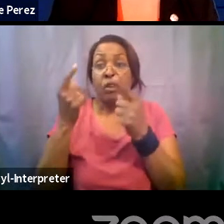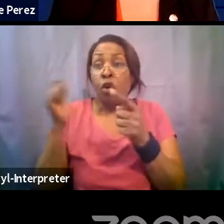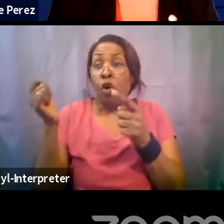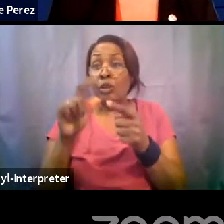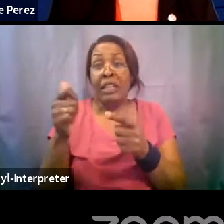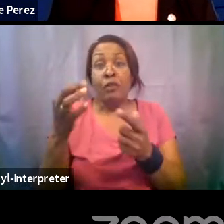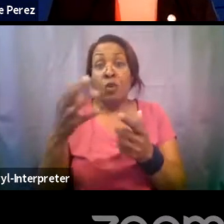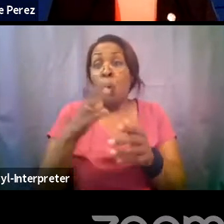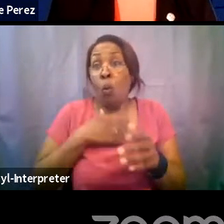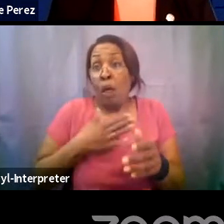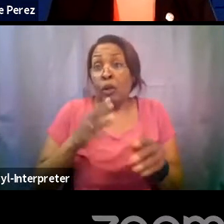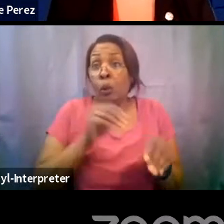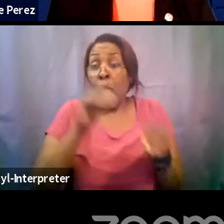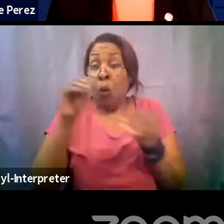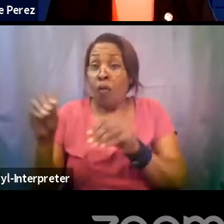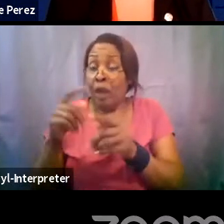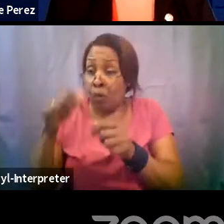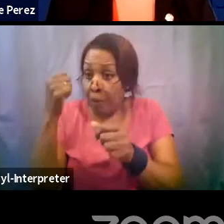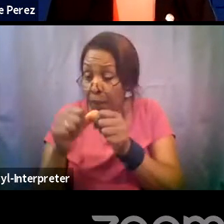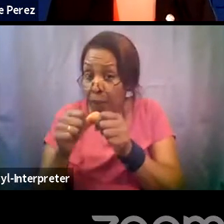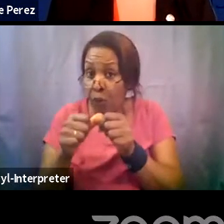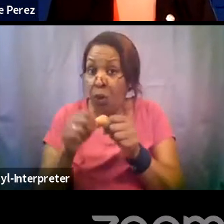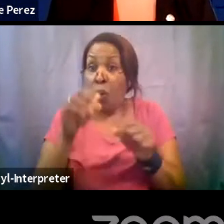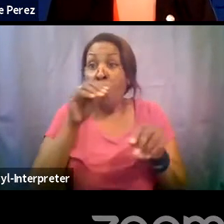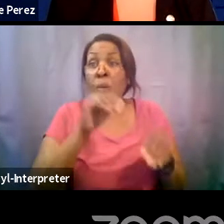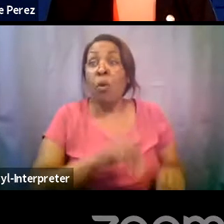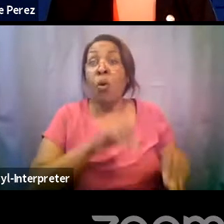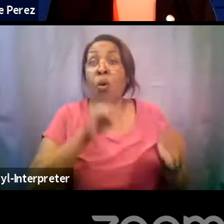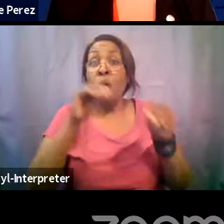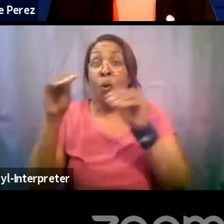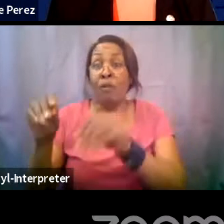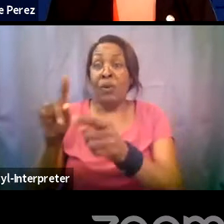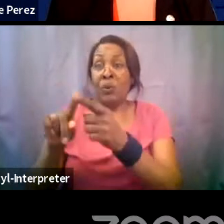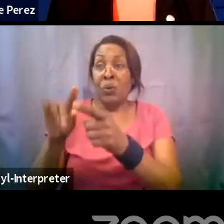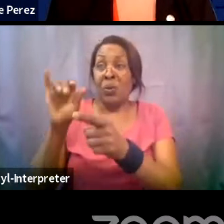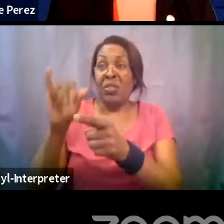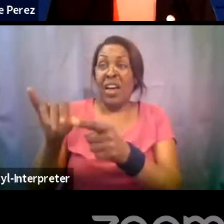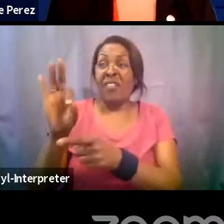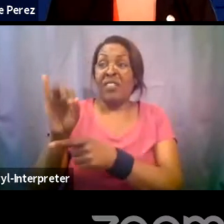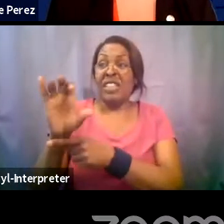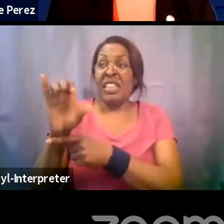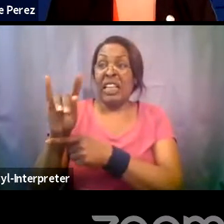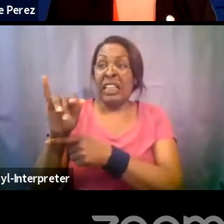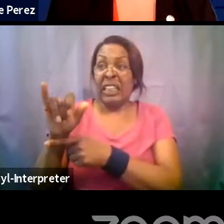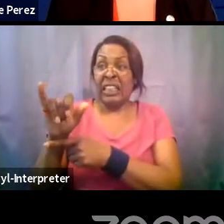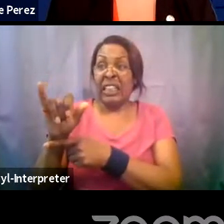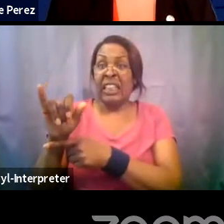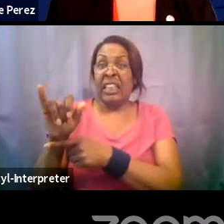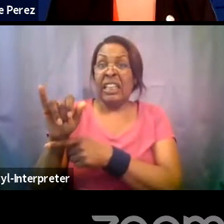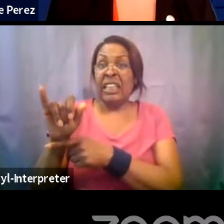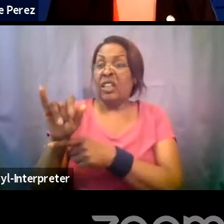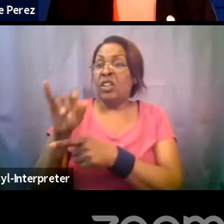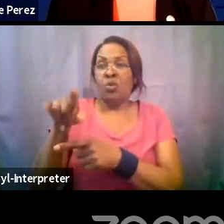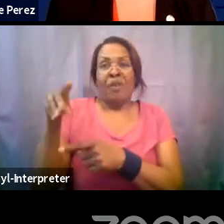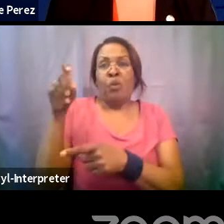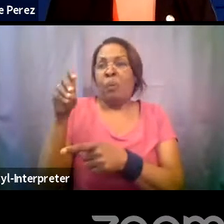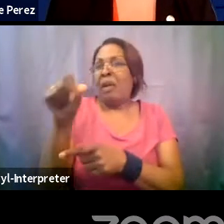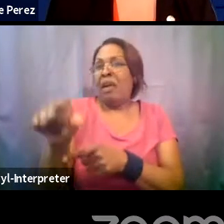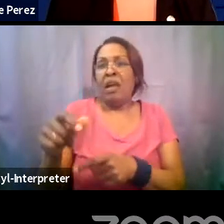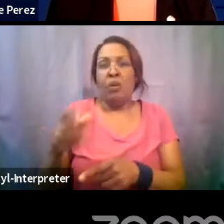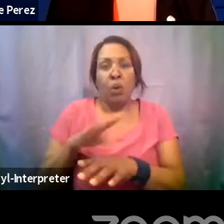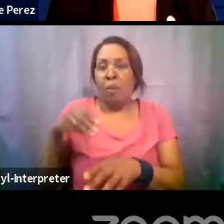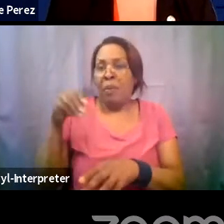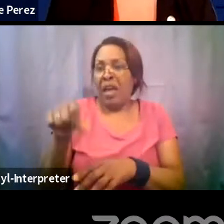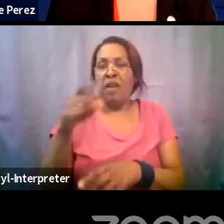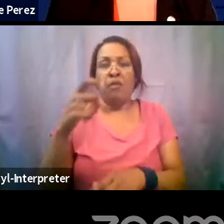willing to move. Now, keep in mind, moving to that facility that will be on your own dime. We don't pay